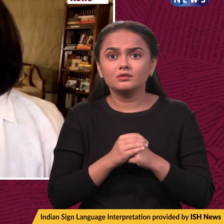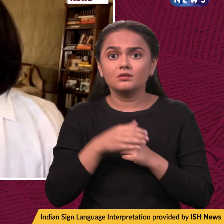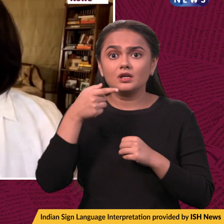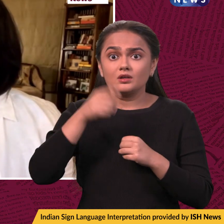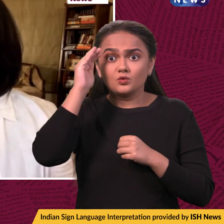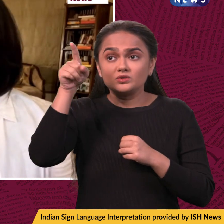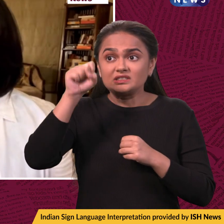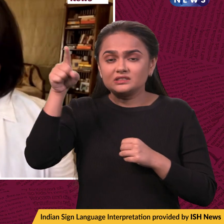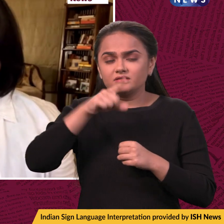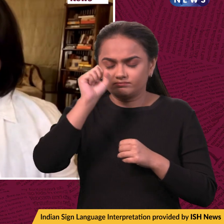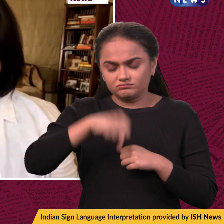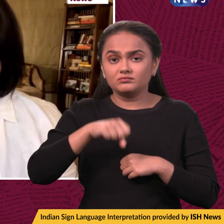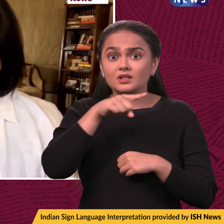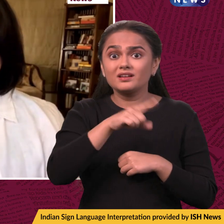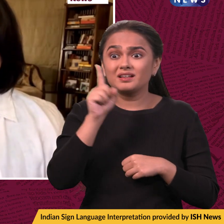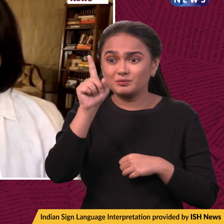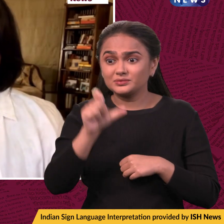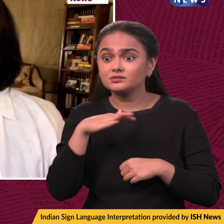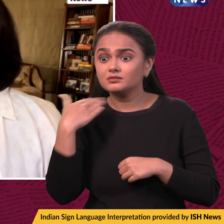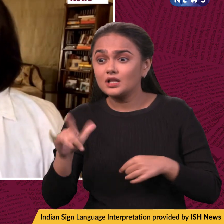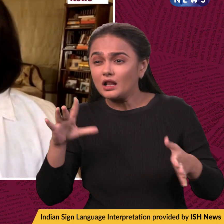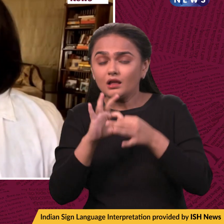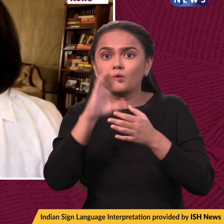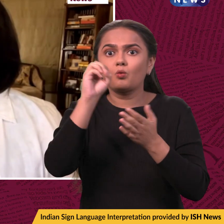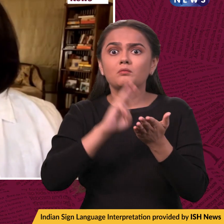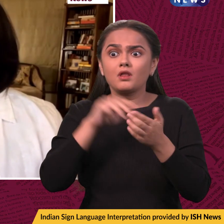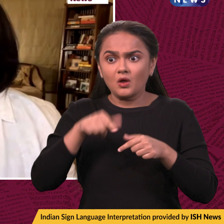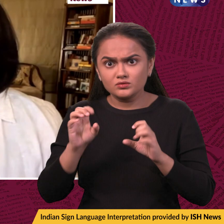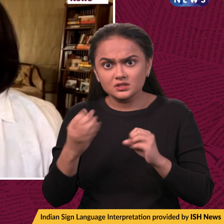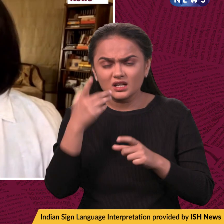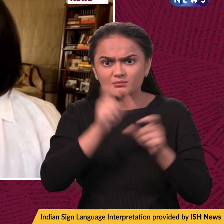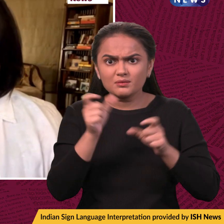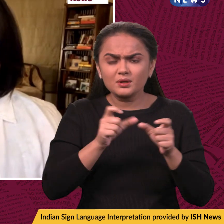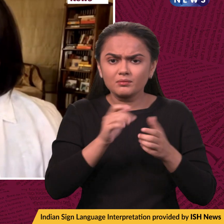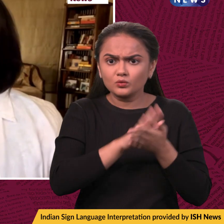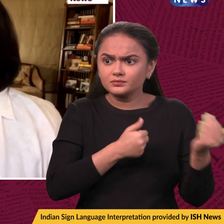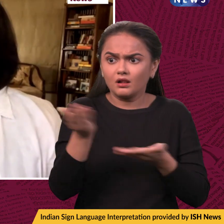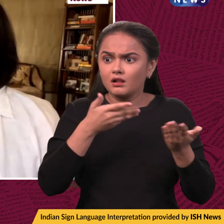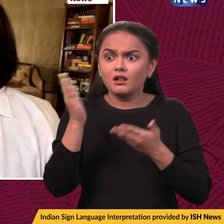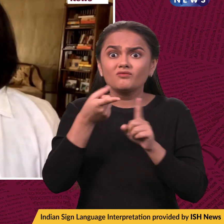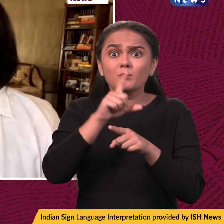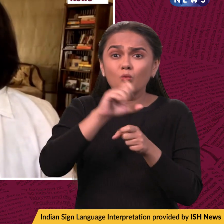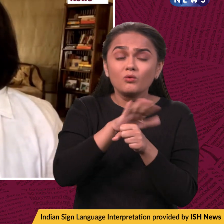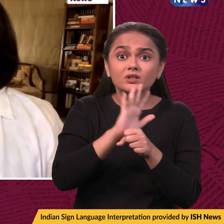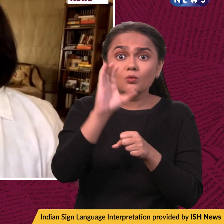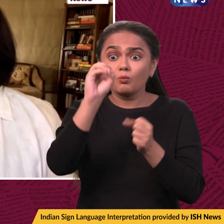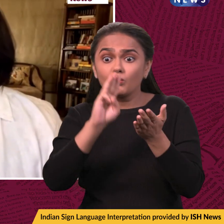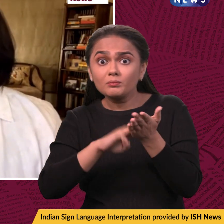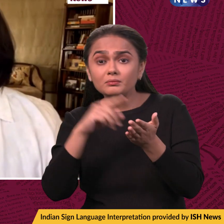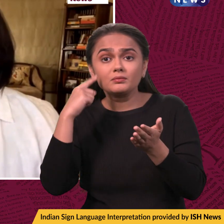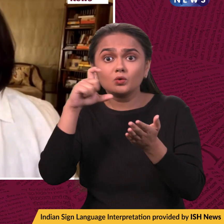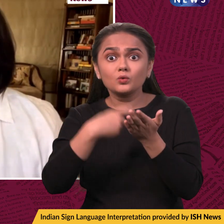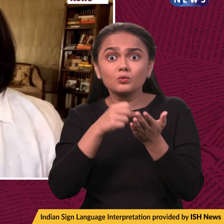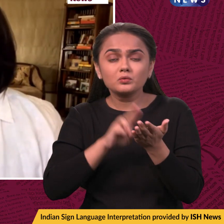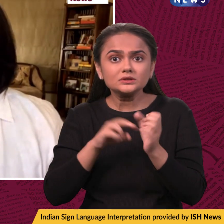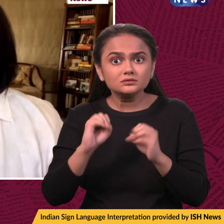confirmed the news himself, saying that it is producing hospitalizations and sadly, at least 1 person is confirmed